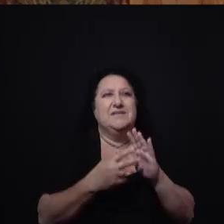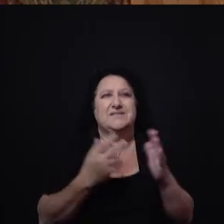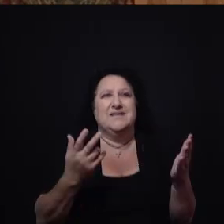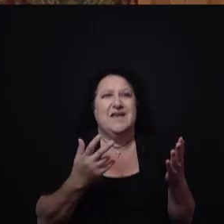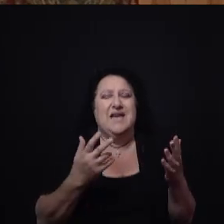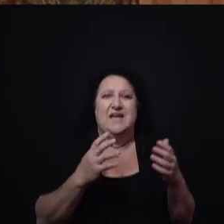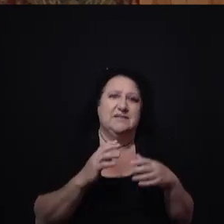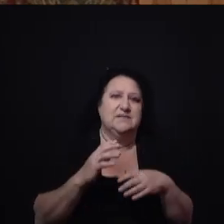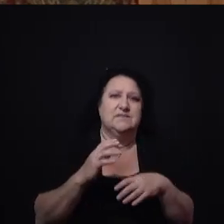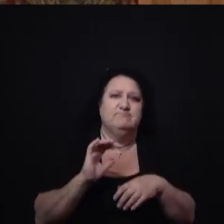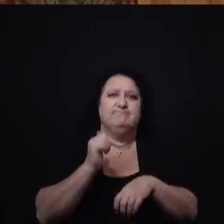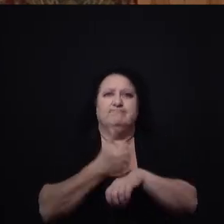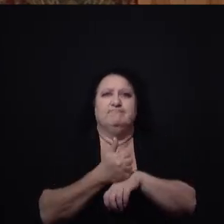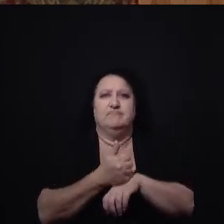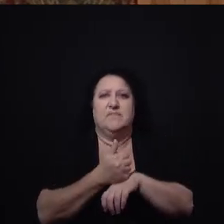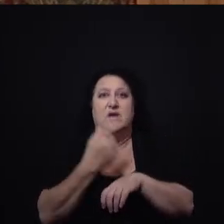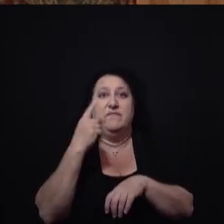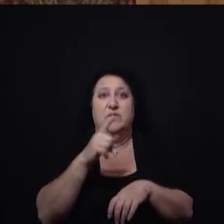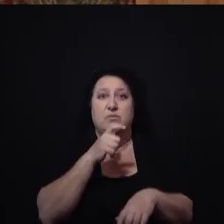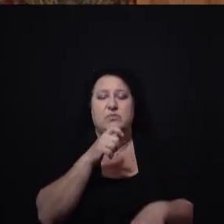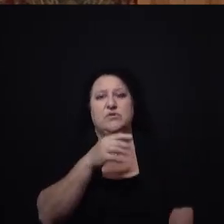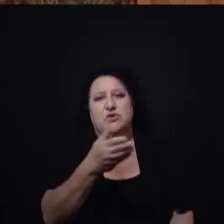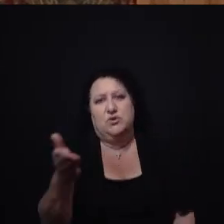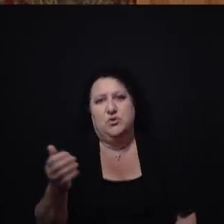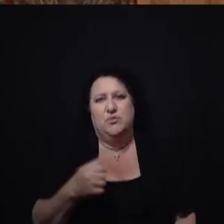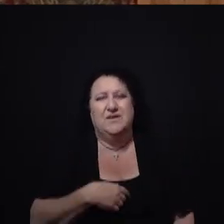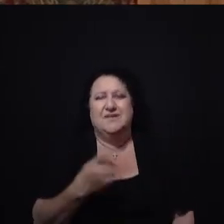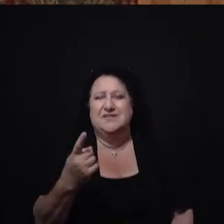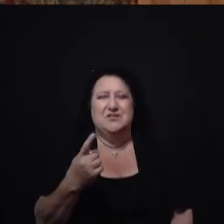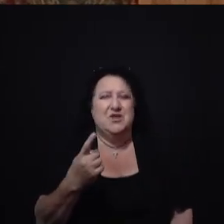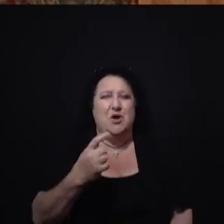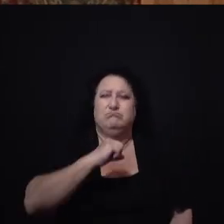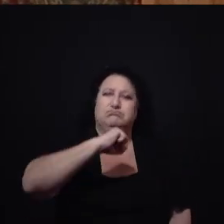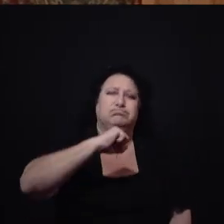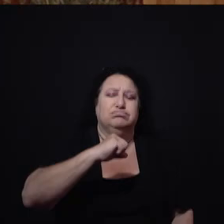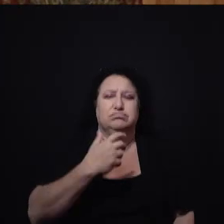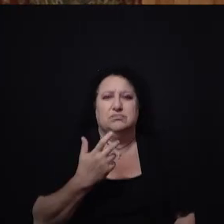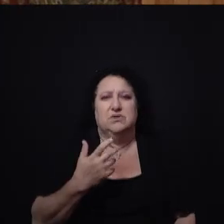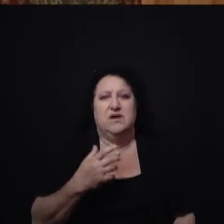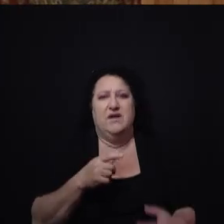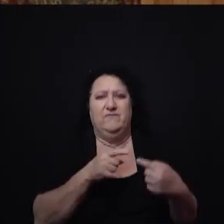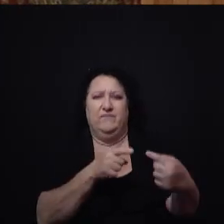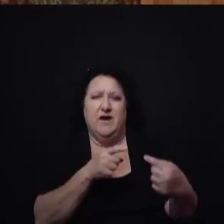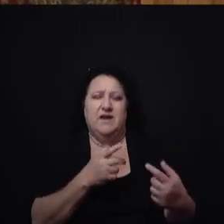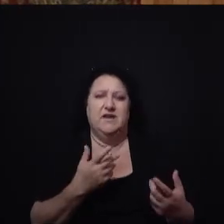Quit fighting. Quit resisting. Quit running.